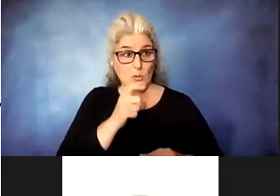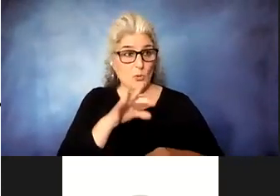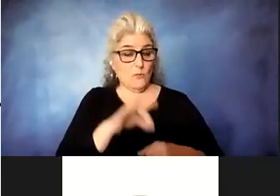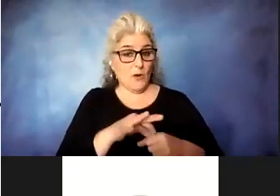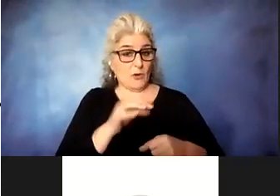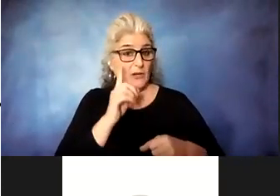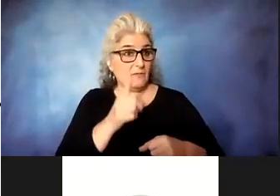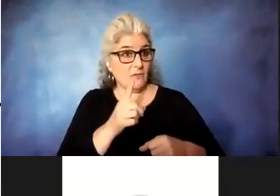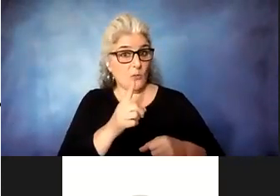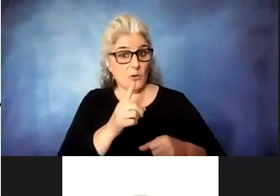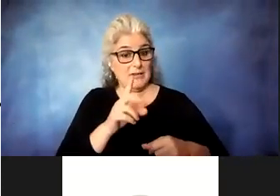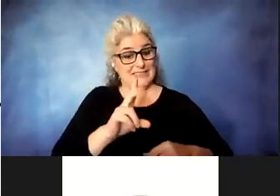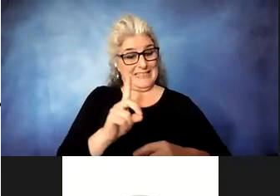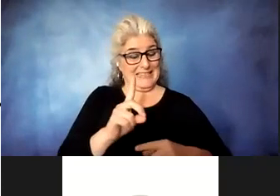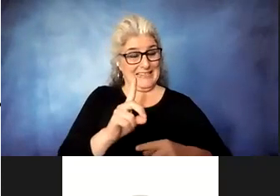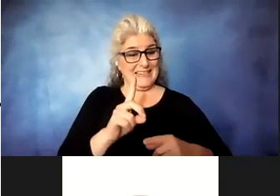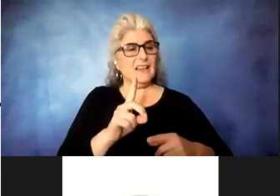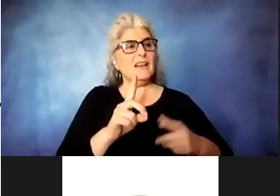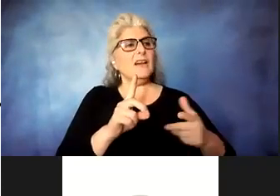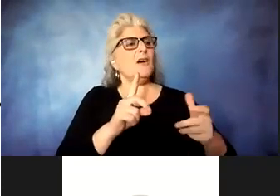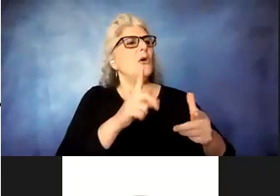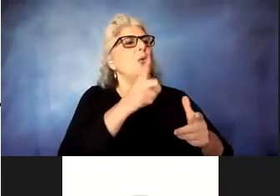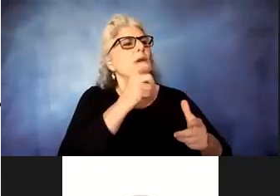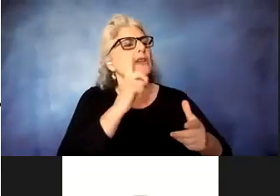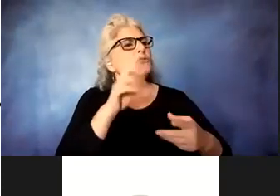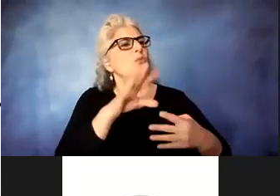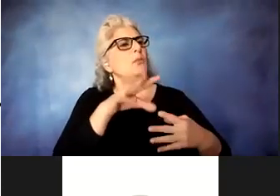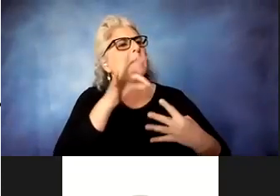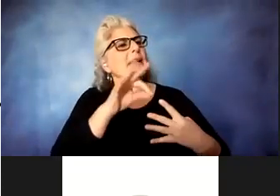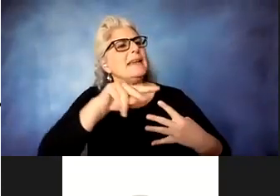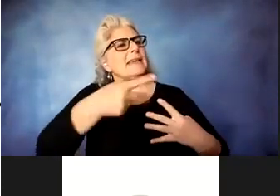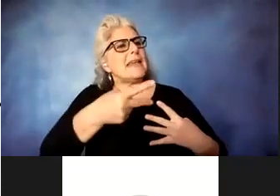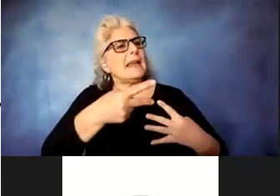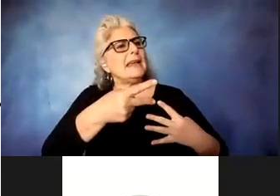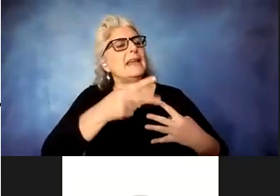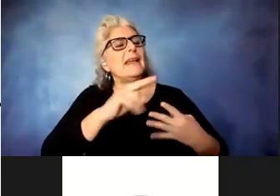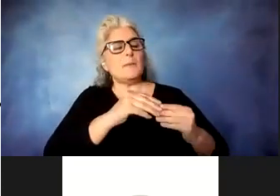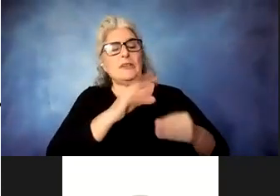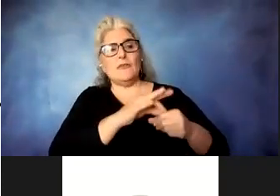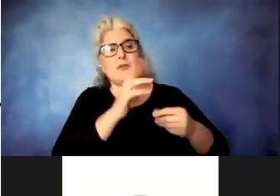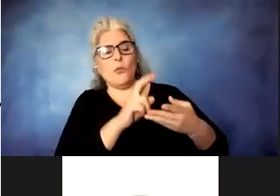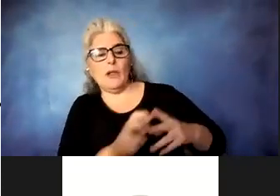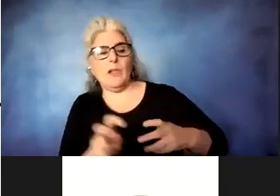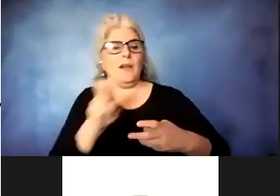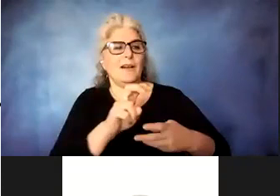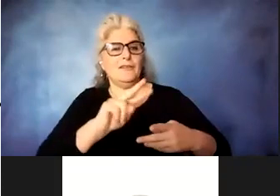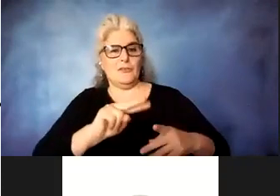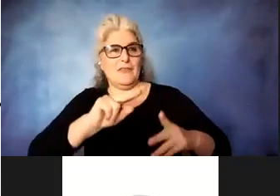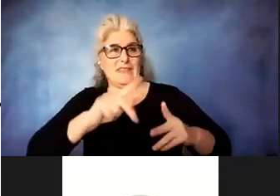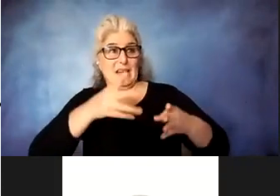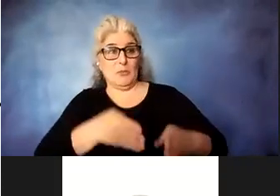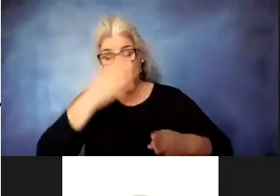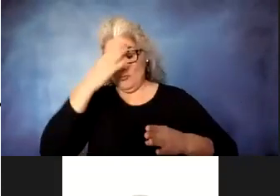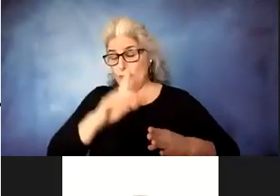to the next highest ranked candidate on each of their ballots. Something I always highlight here is not every voter